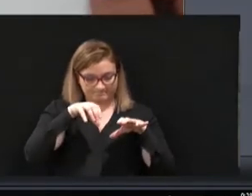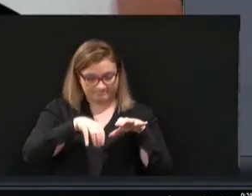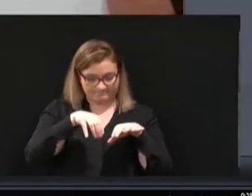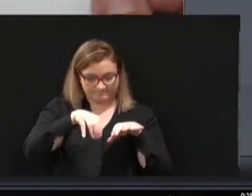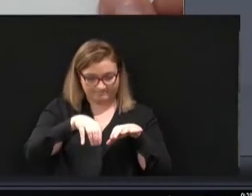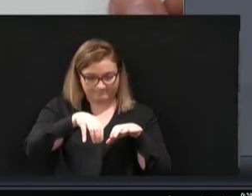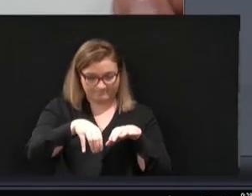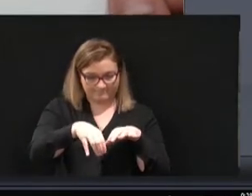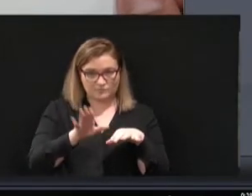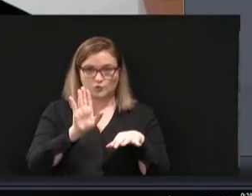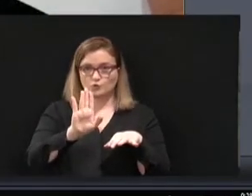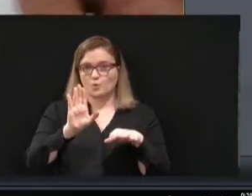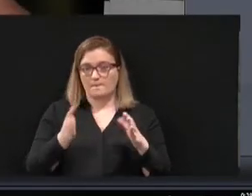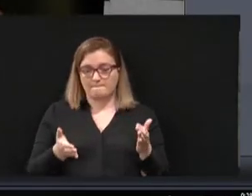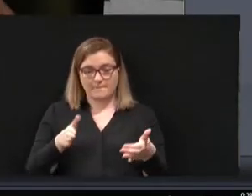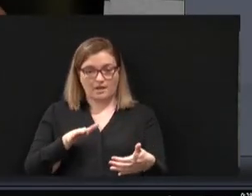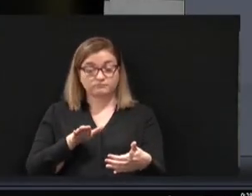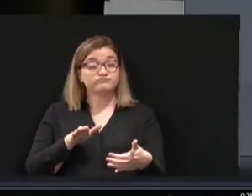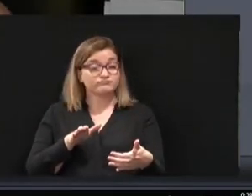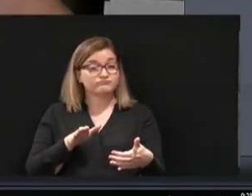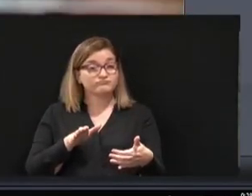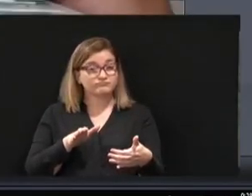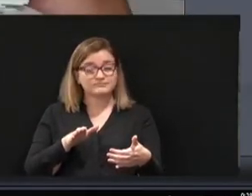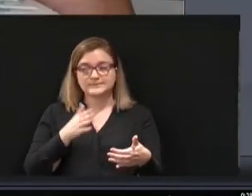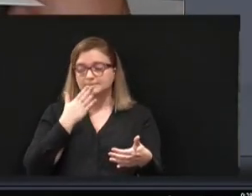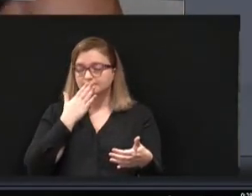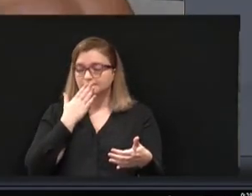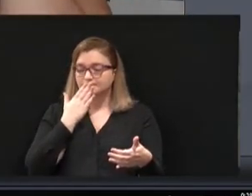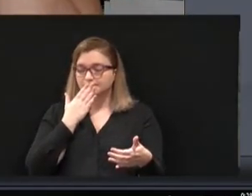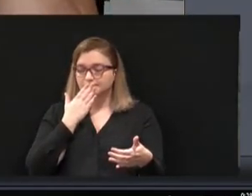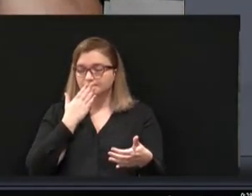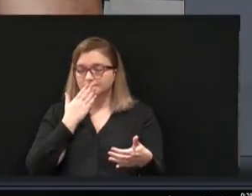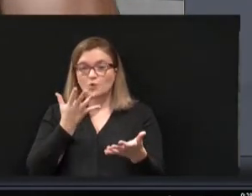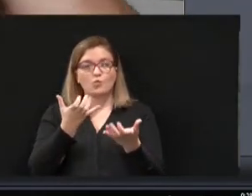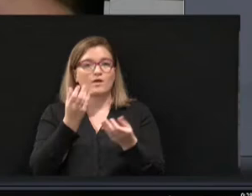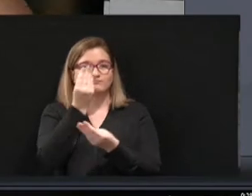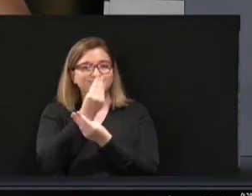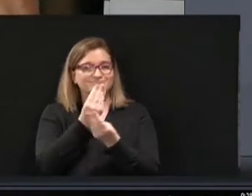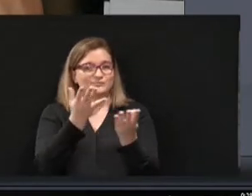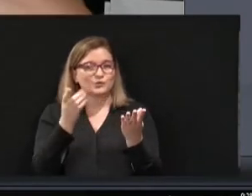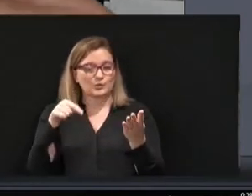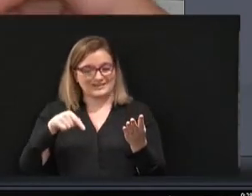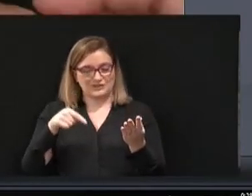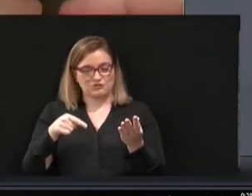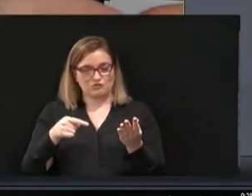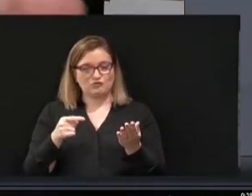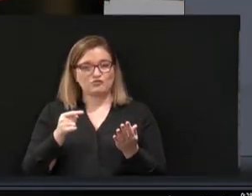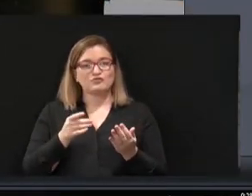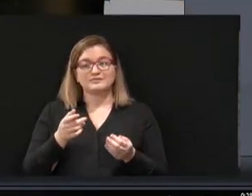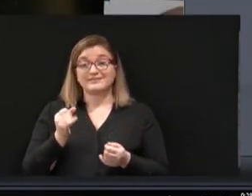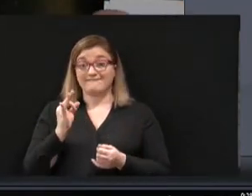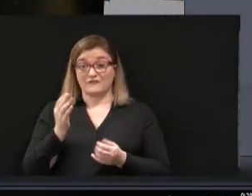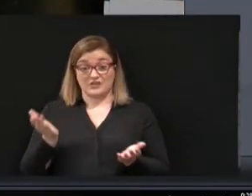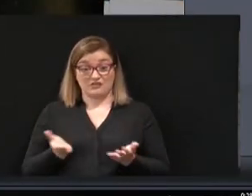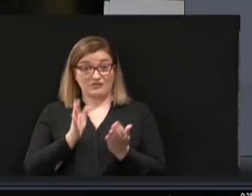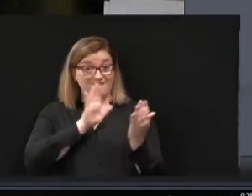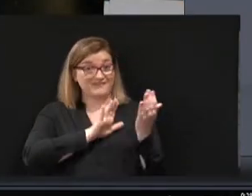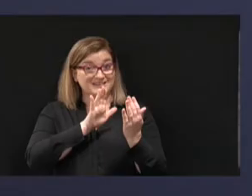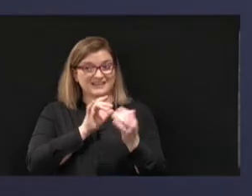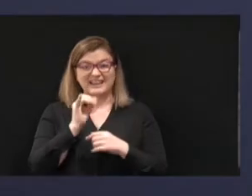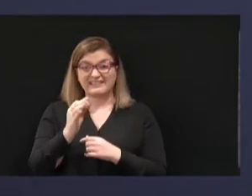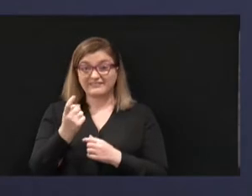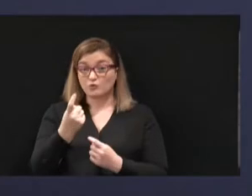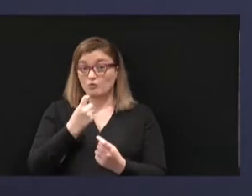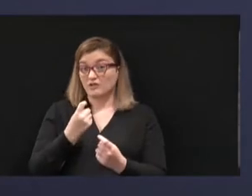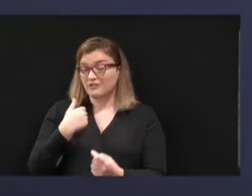that should be it for me. I wanted to tell my friends in person, if you have a question during the